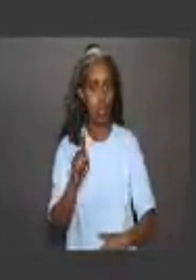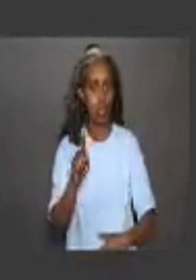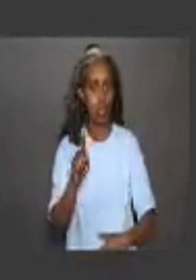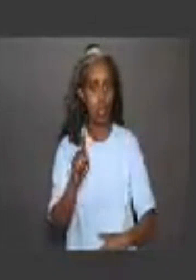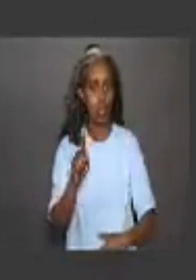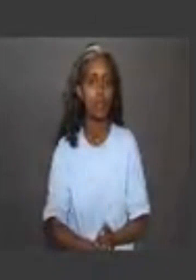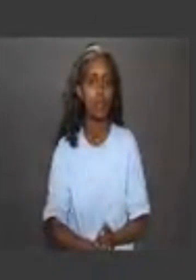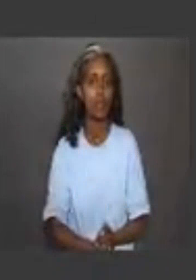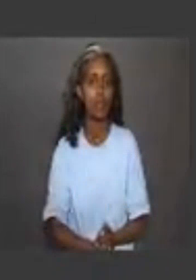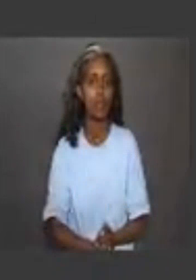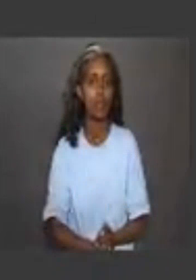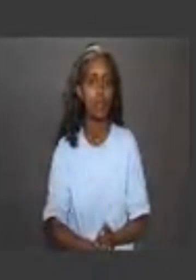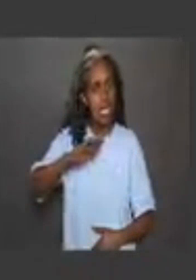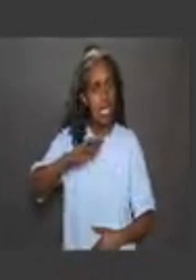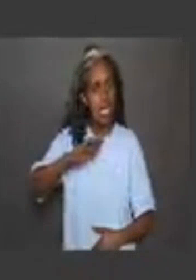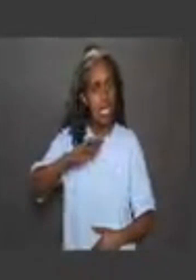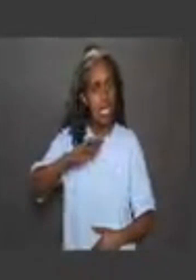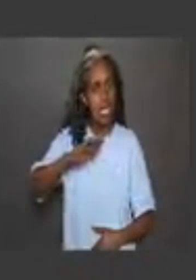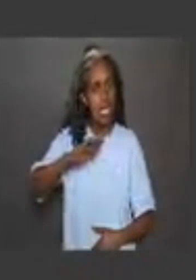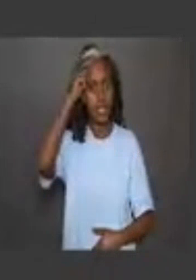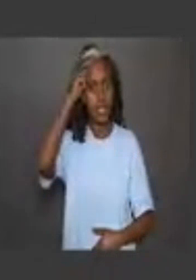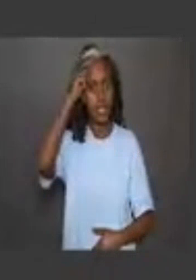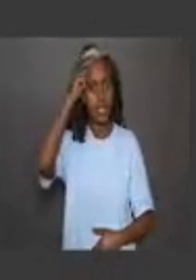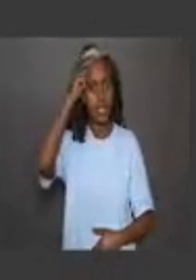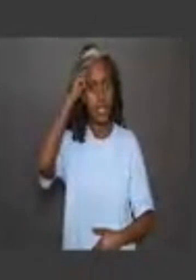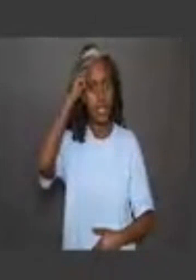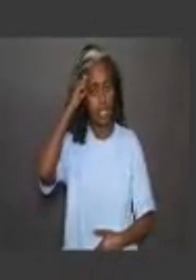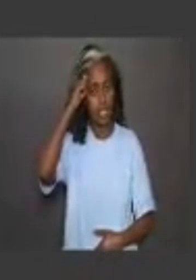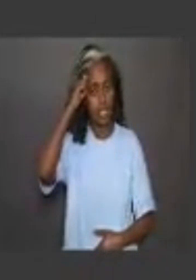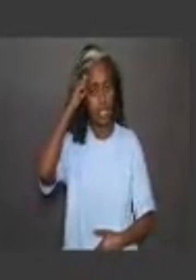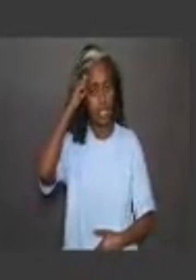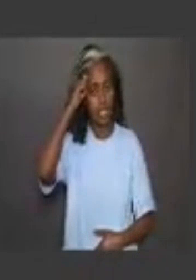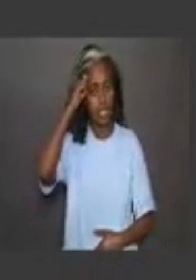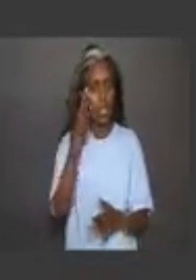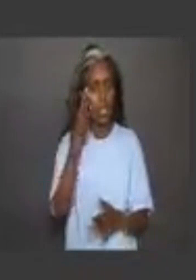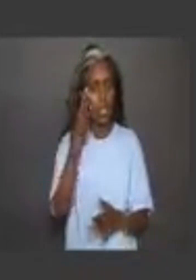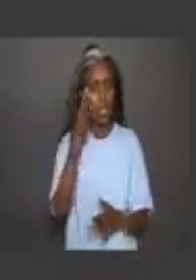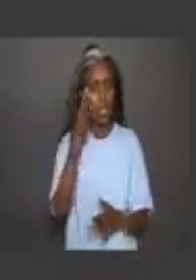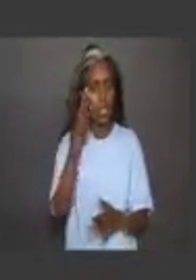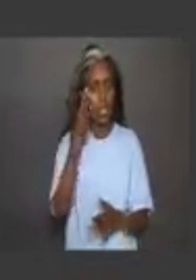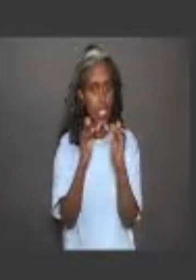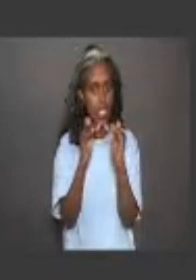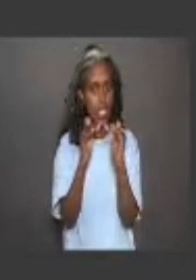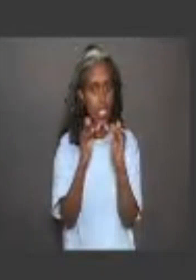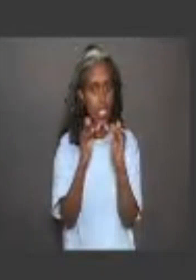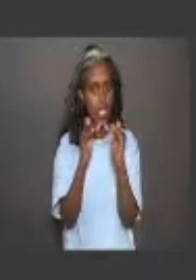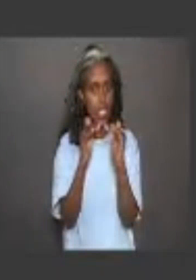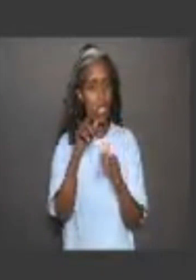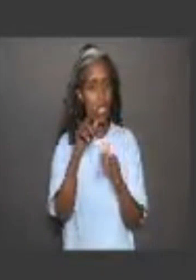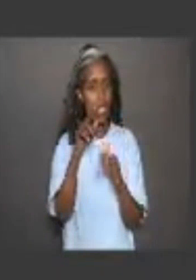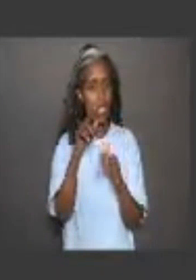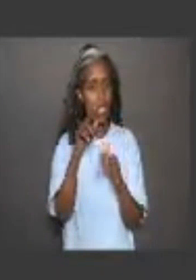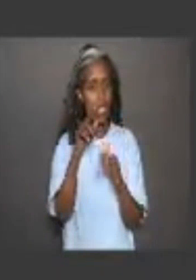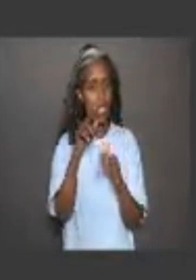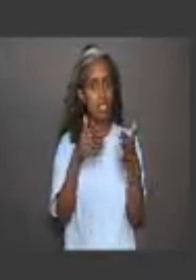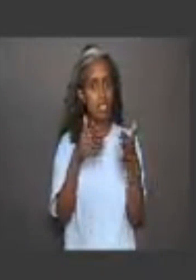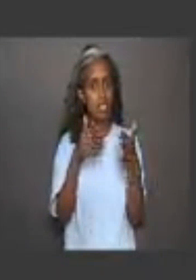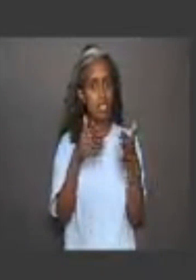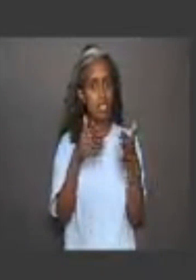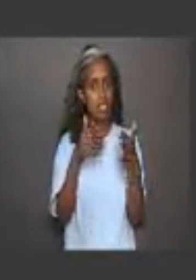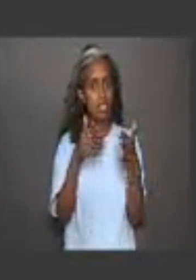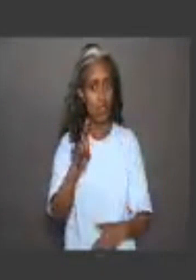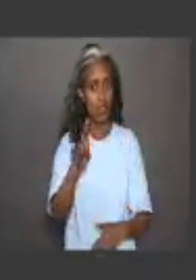The remainder theorem holds that if x equals -1, the result will